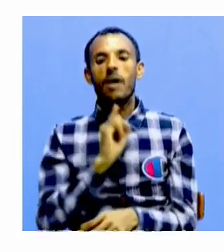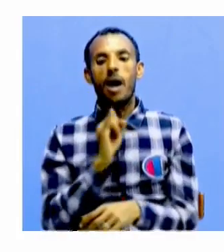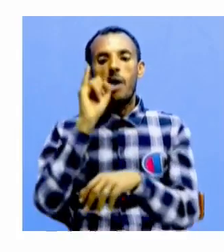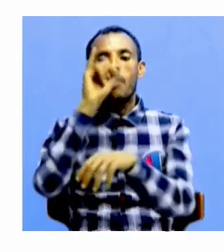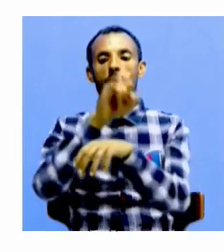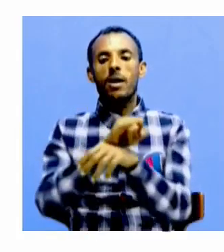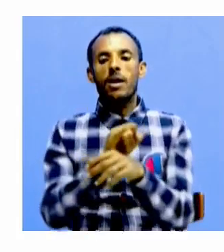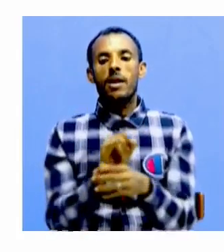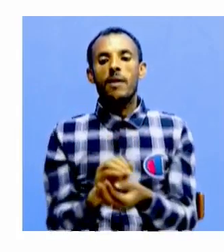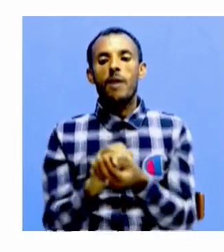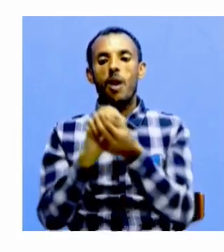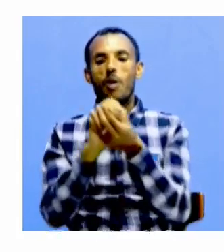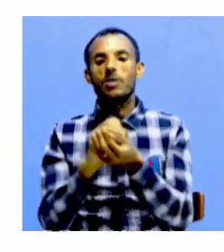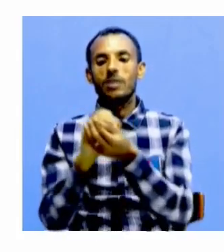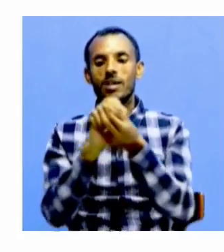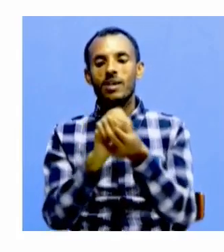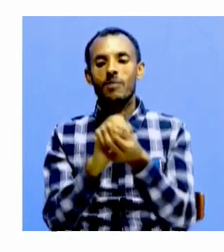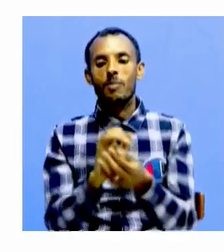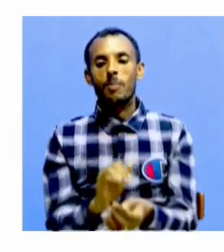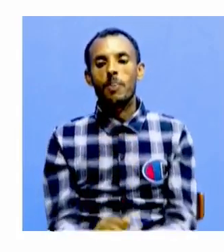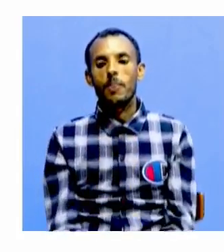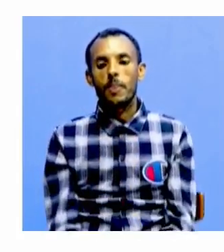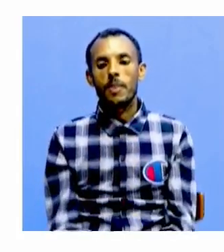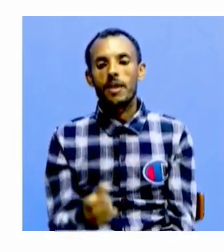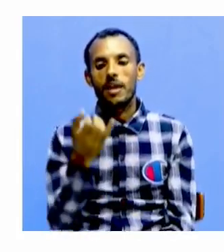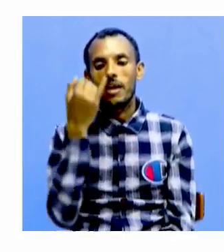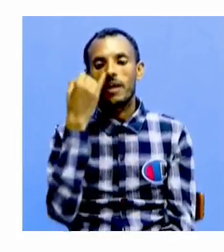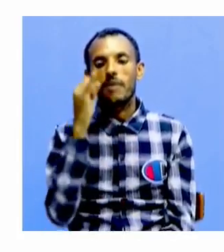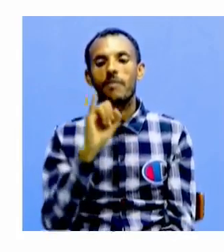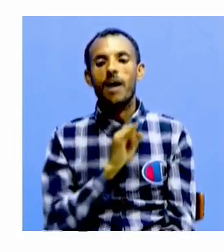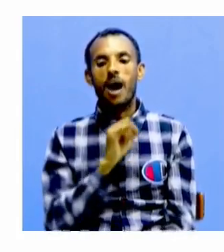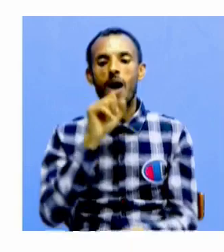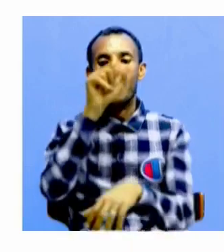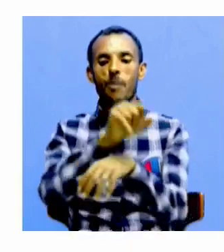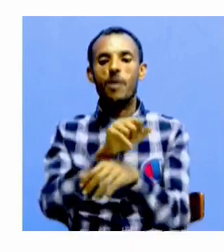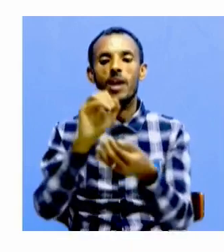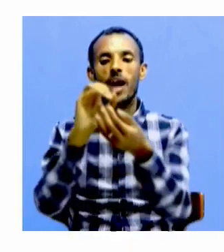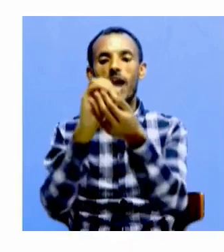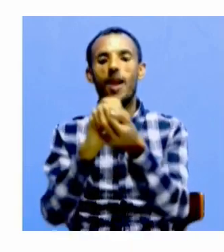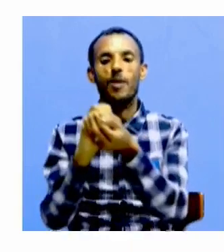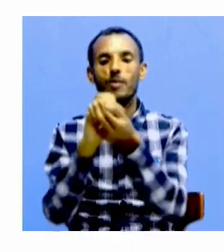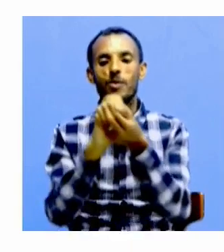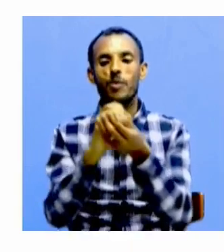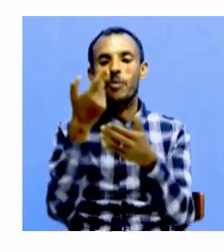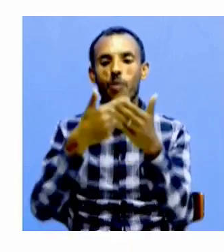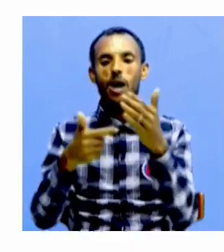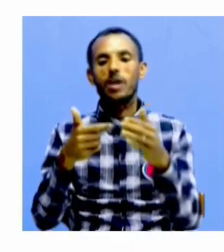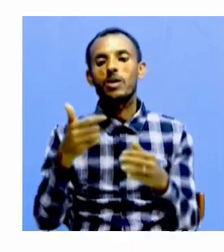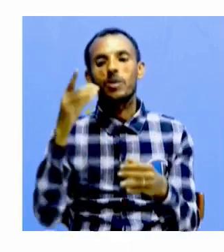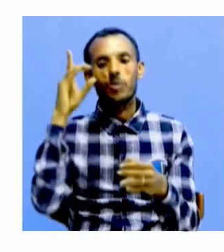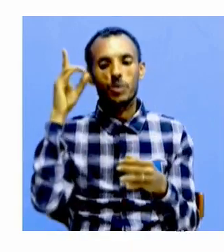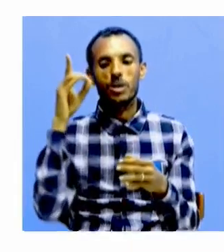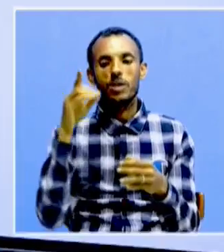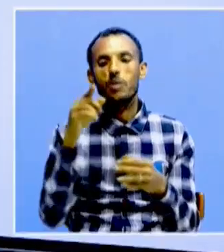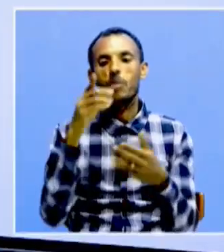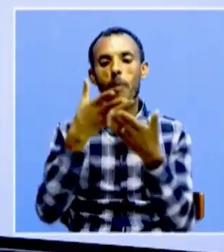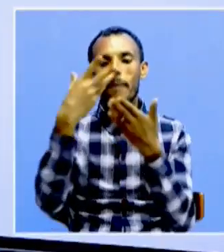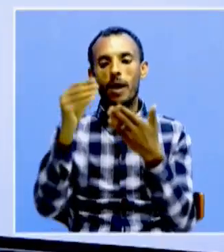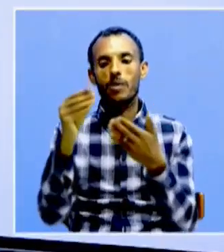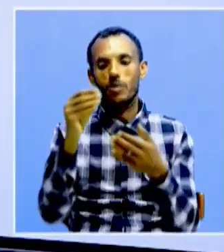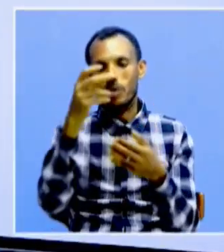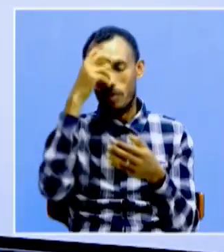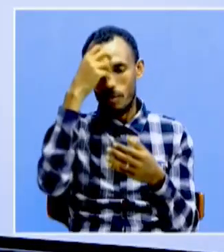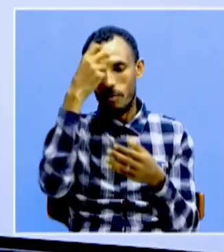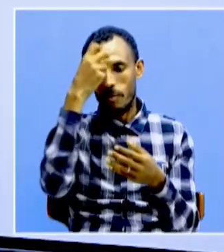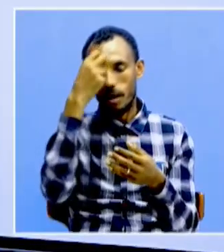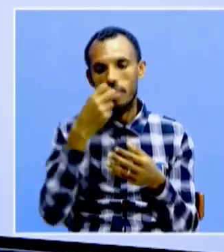a lottery, yeah? If I won a lottery, what would you buy to your parents? Let's